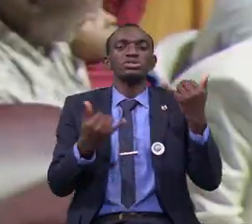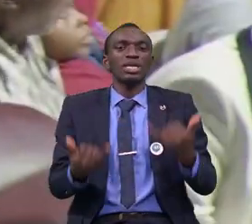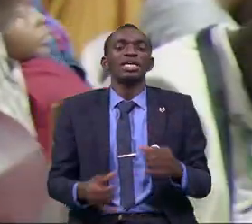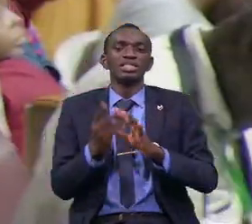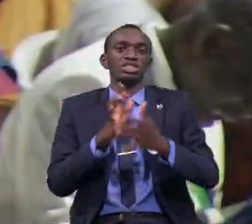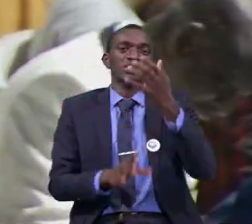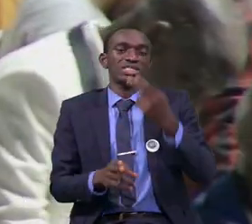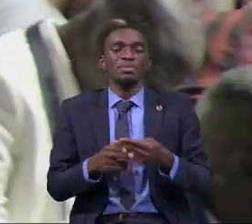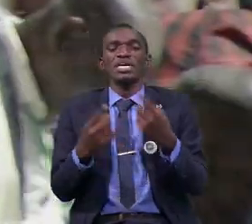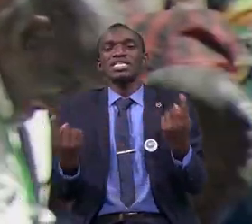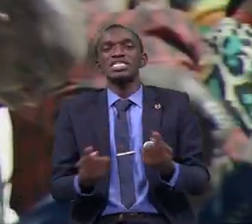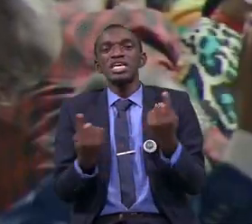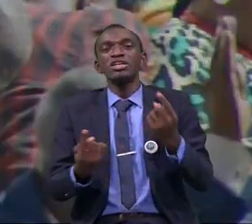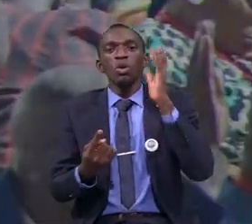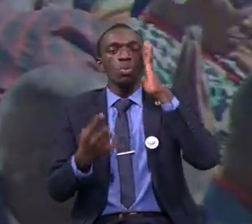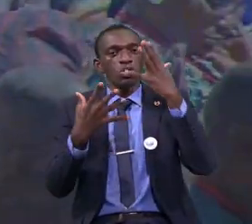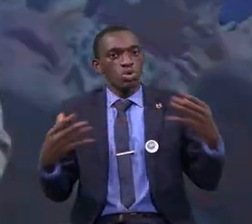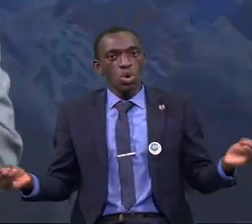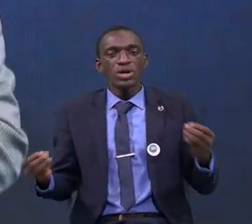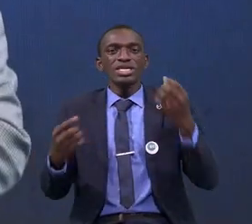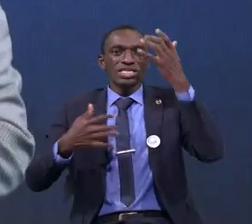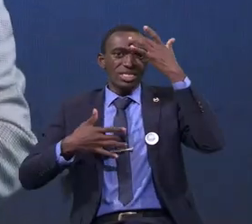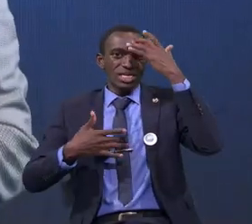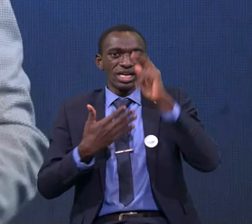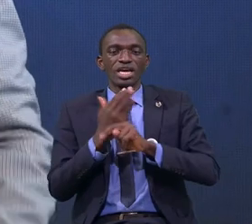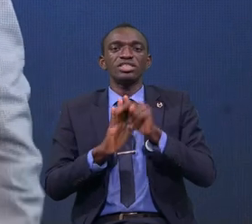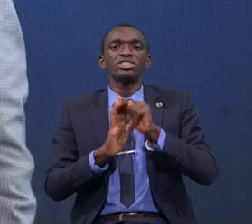Sin will go, sickness will go.